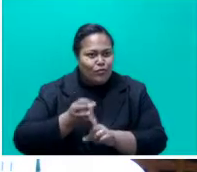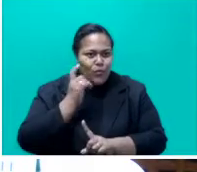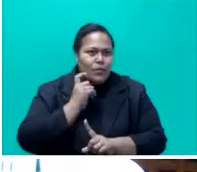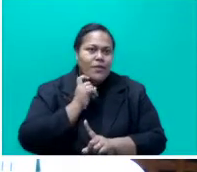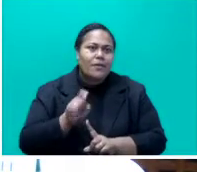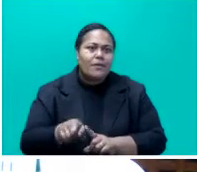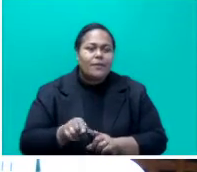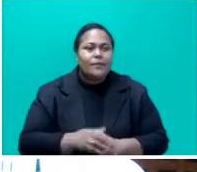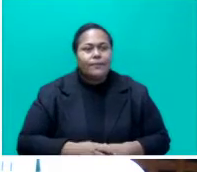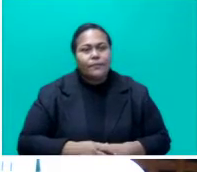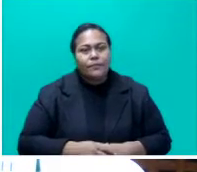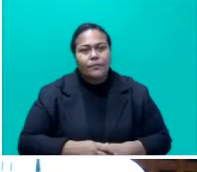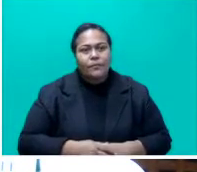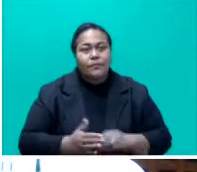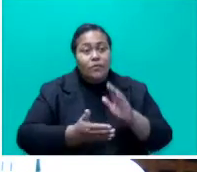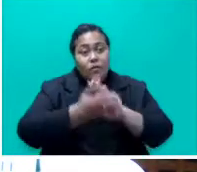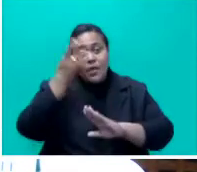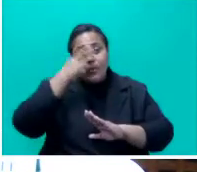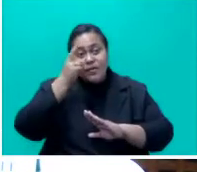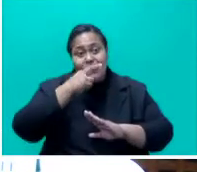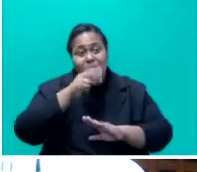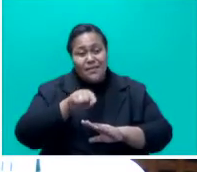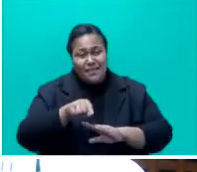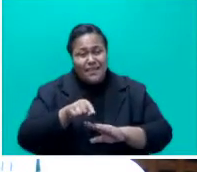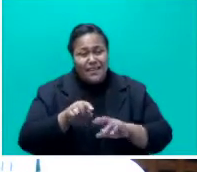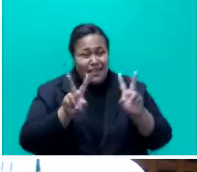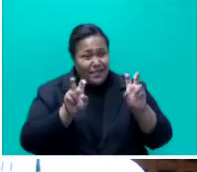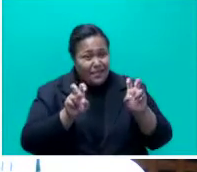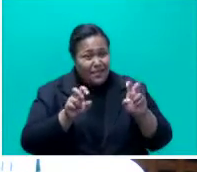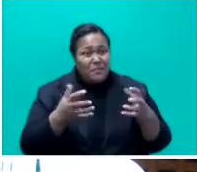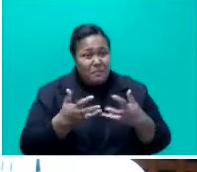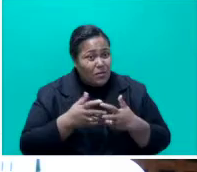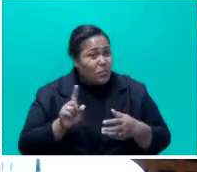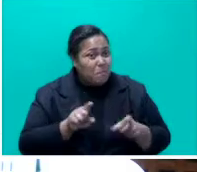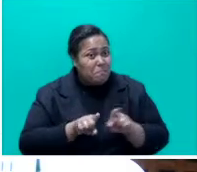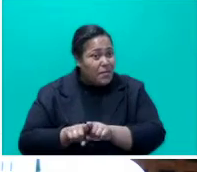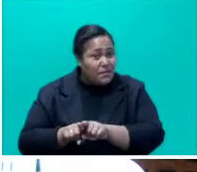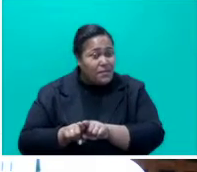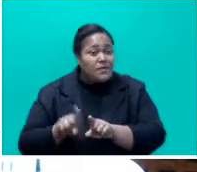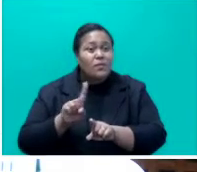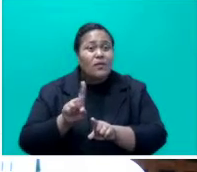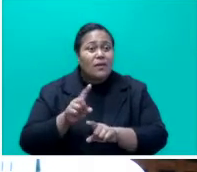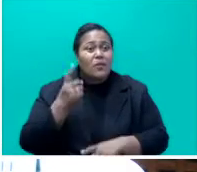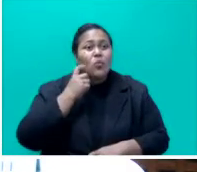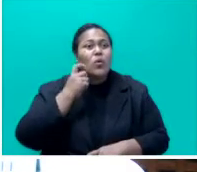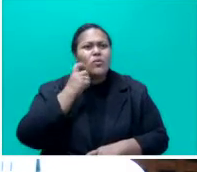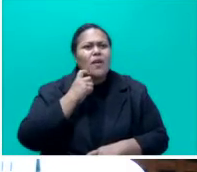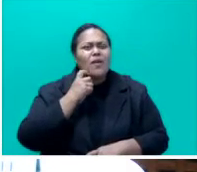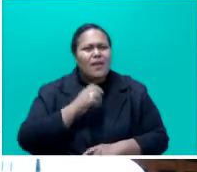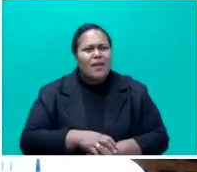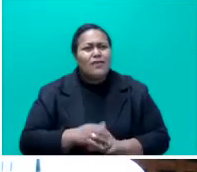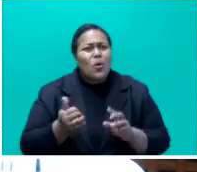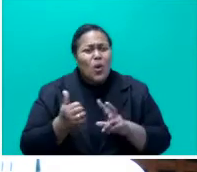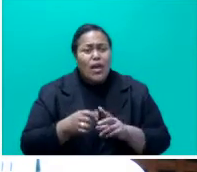sanitation facilities, Mr. Speaker, again related, water and particularly flush to pit